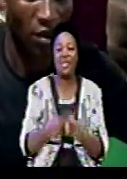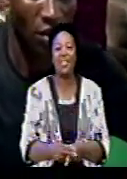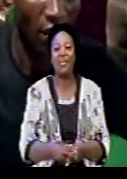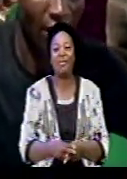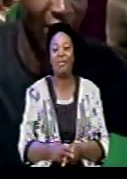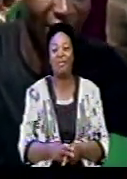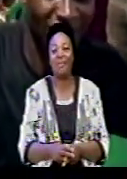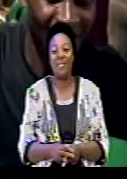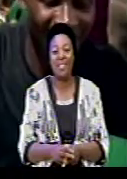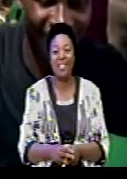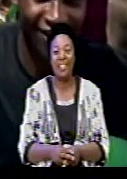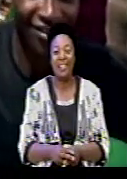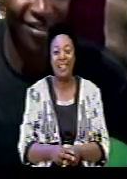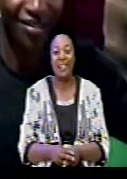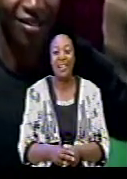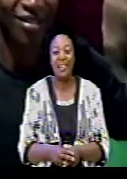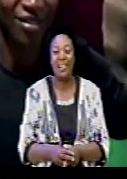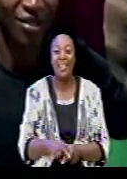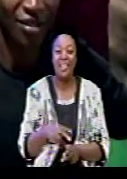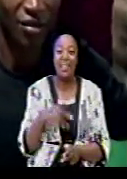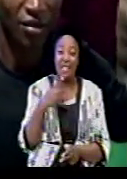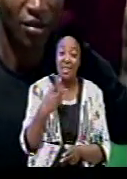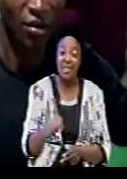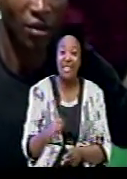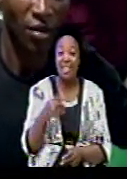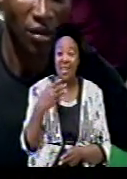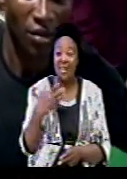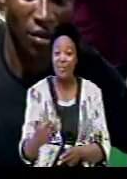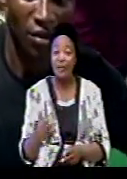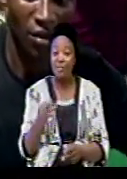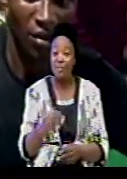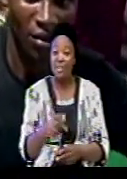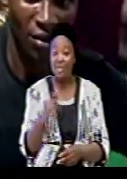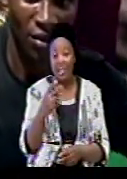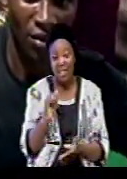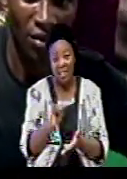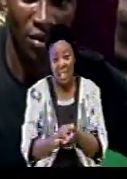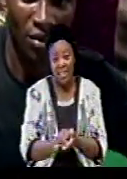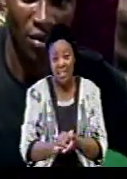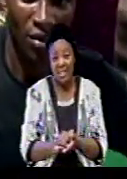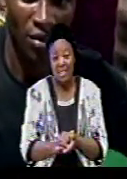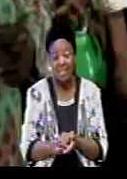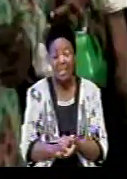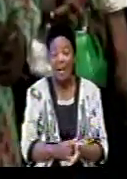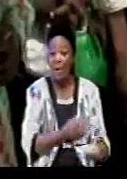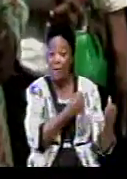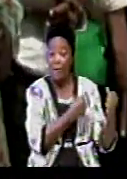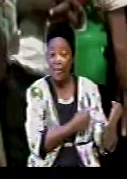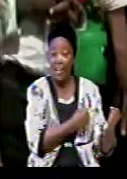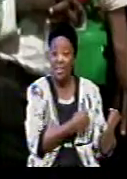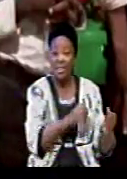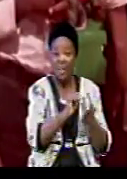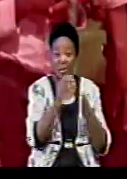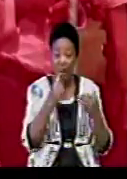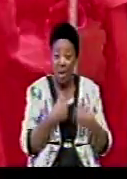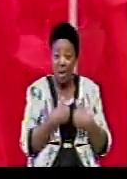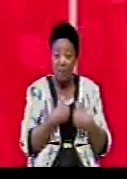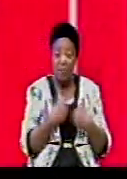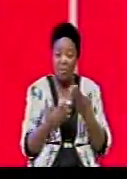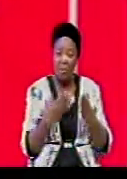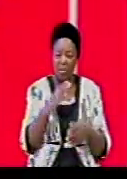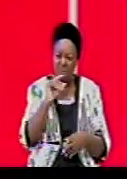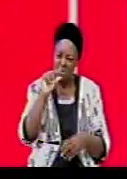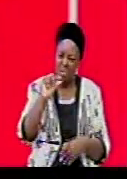walking. If you are blind, you open your eyes, you will see like